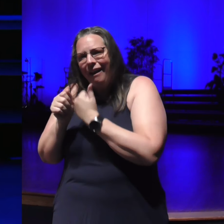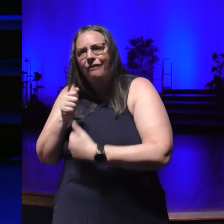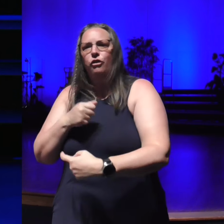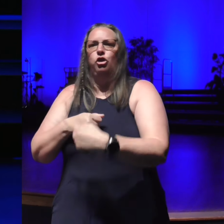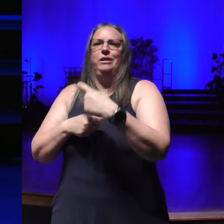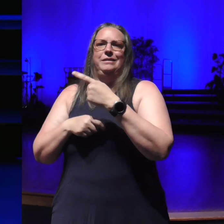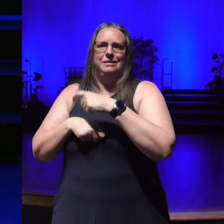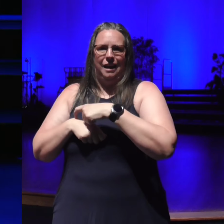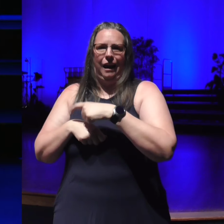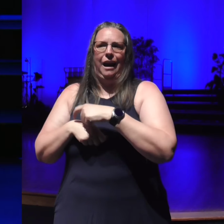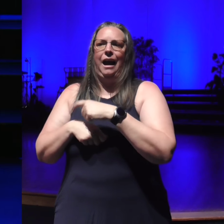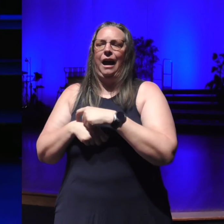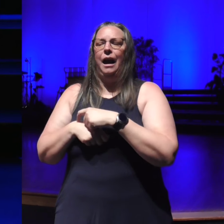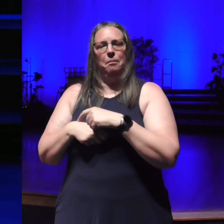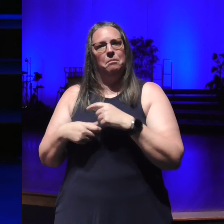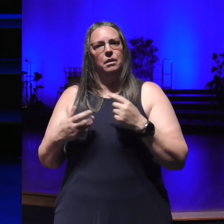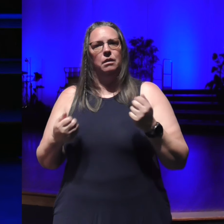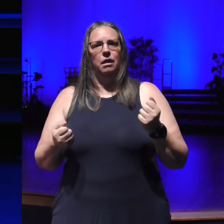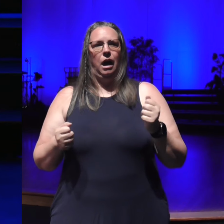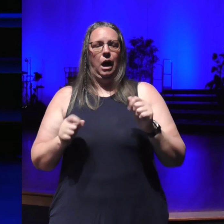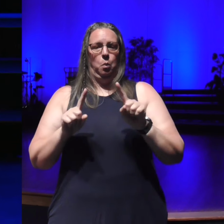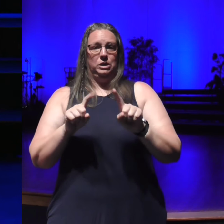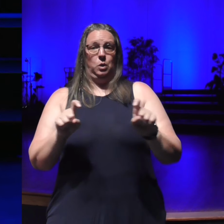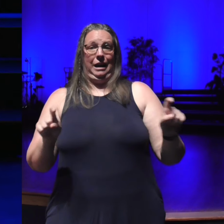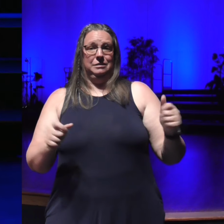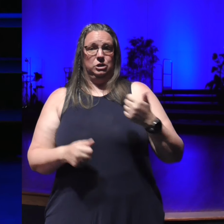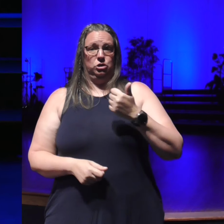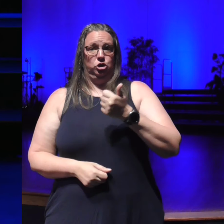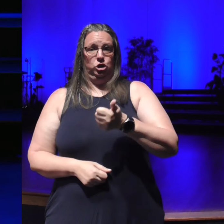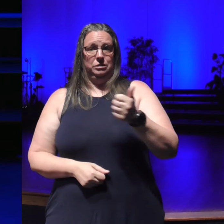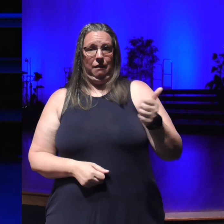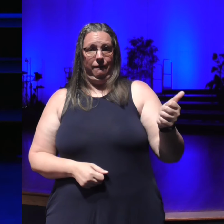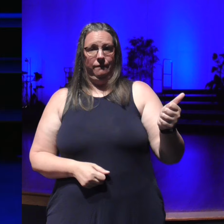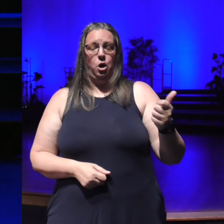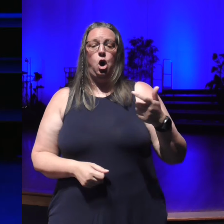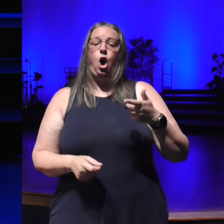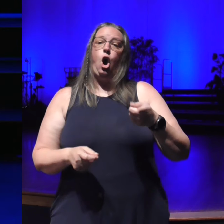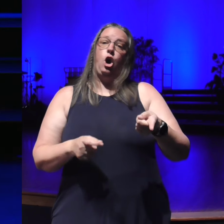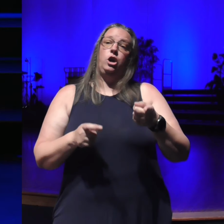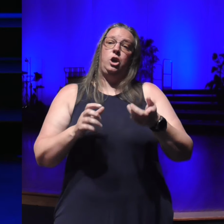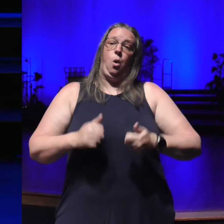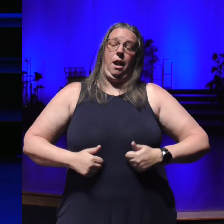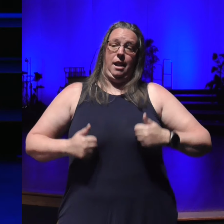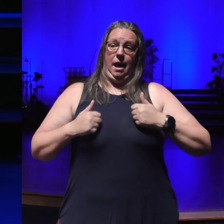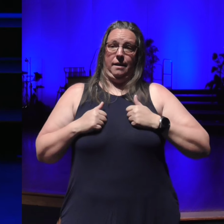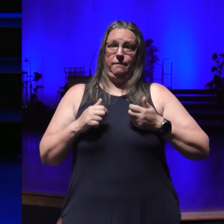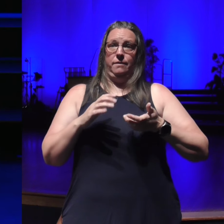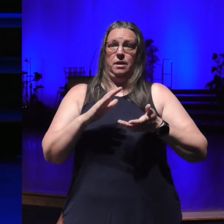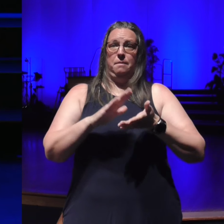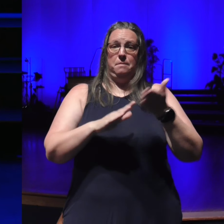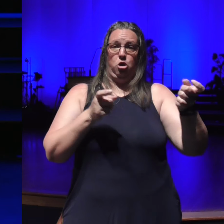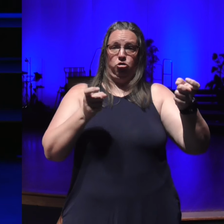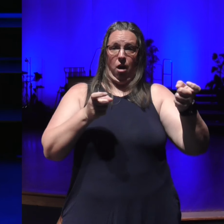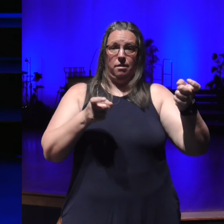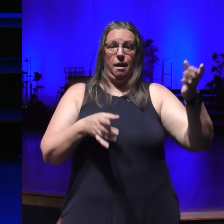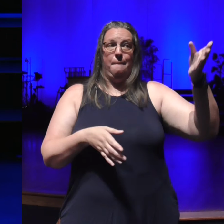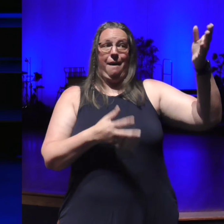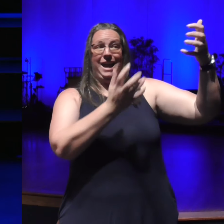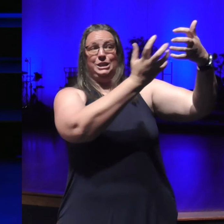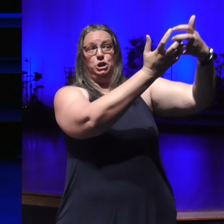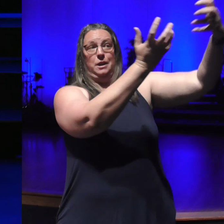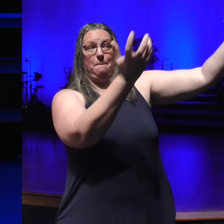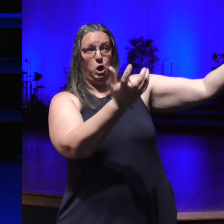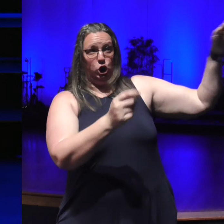I bring this up to ask you to ask yourself, is your life being run by a Demurge? By a perceived God